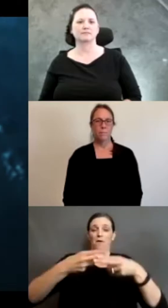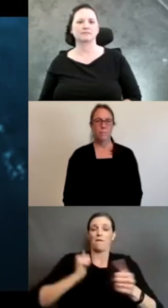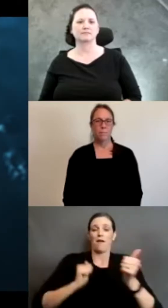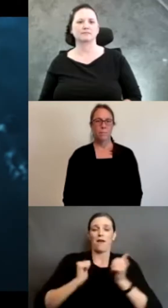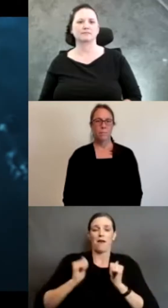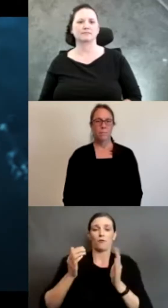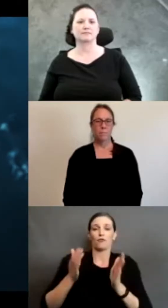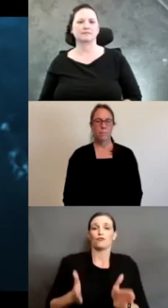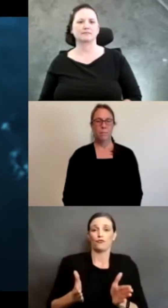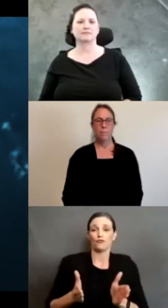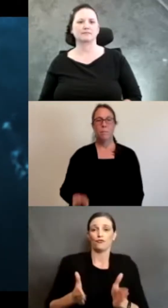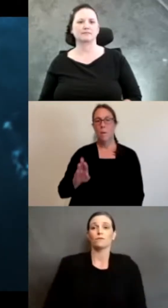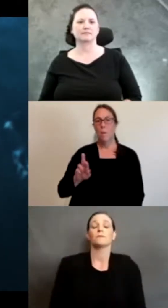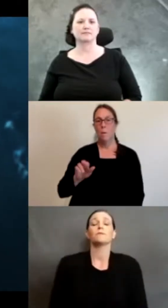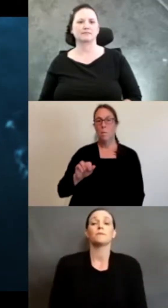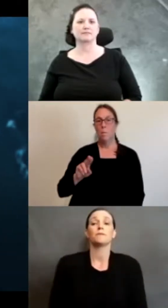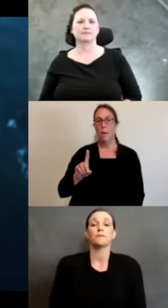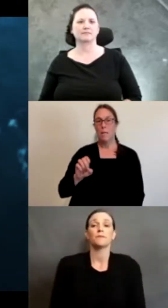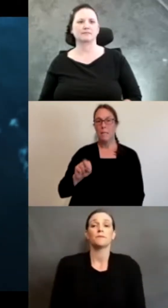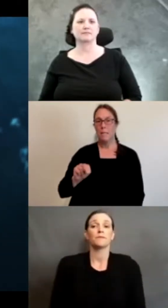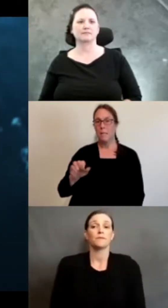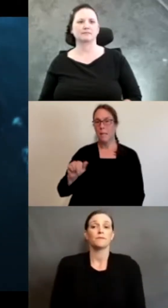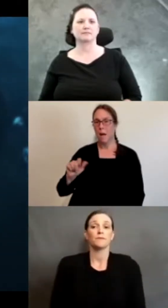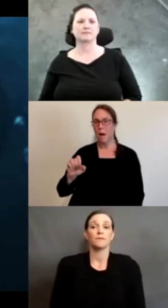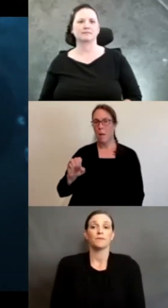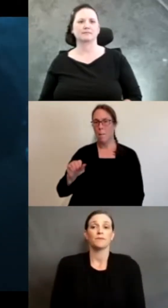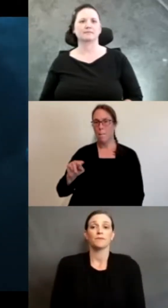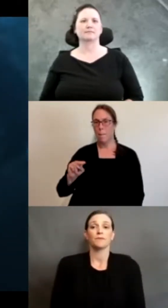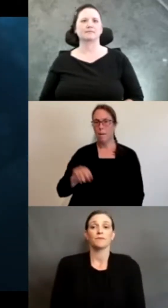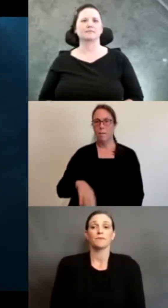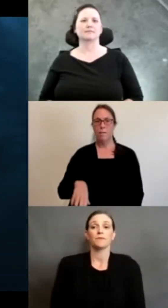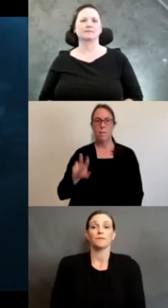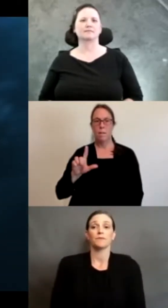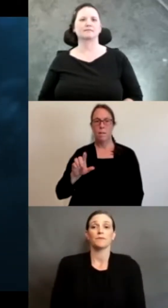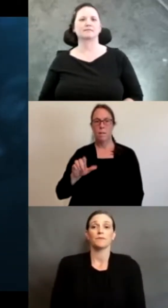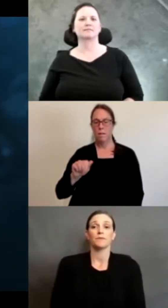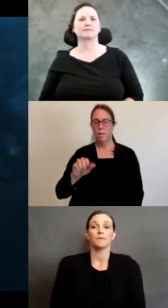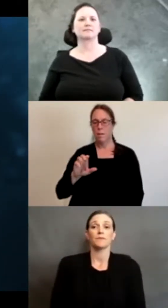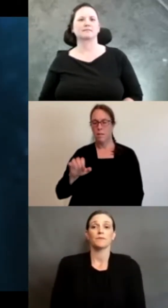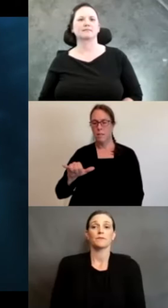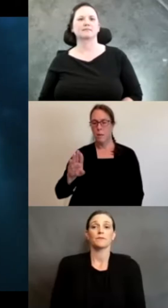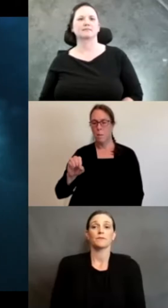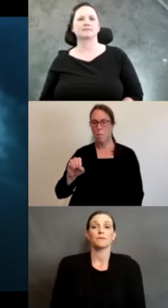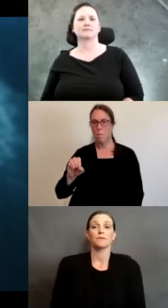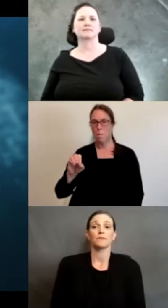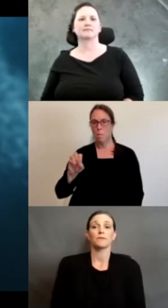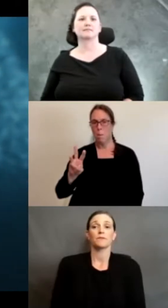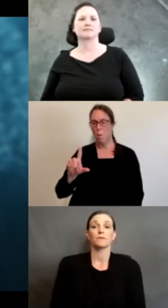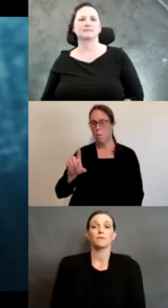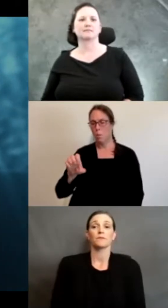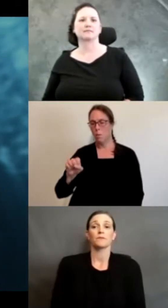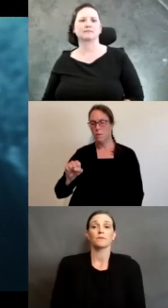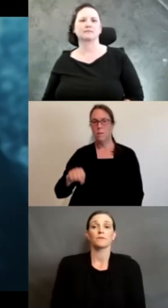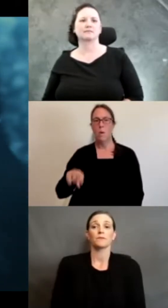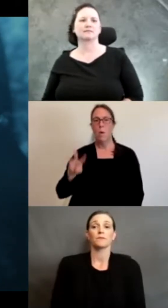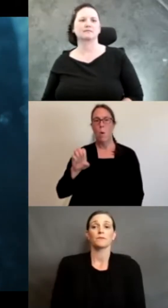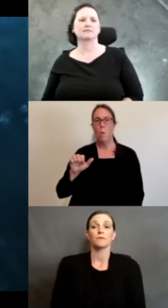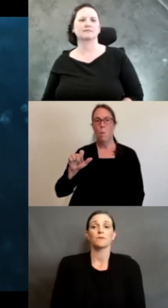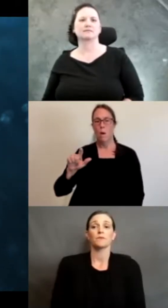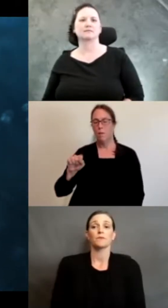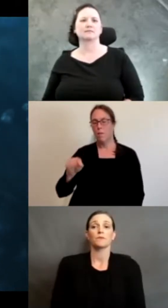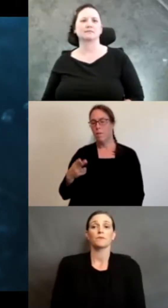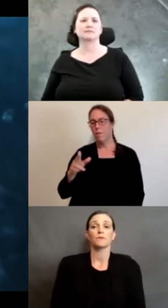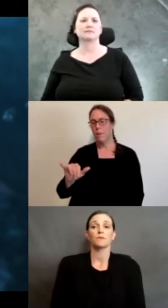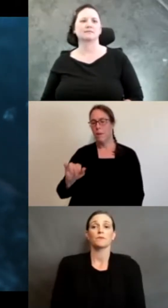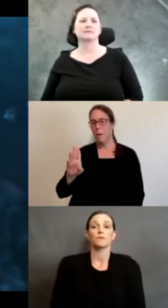Alleman, Lacey Bowles, Wealthy Bundage, Mary Rose